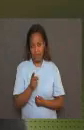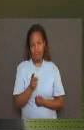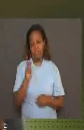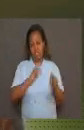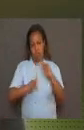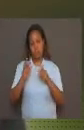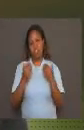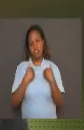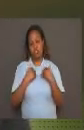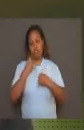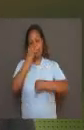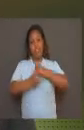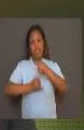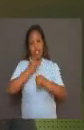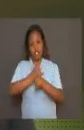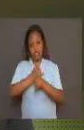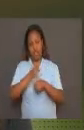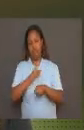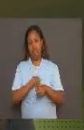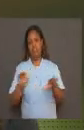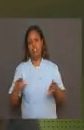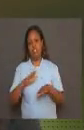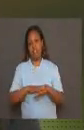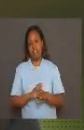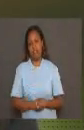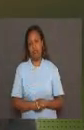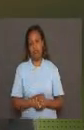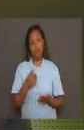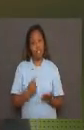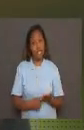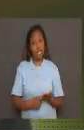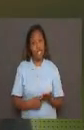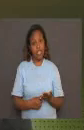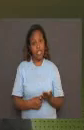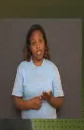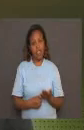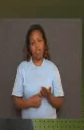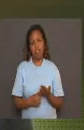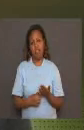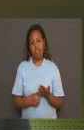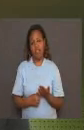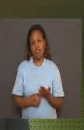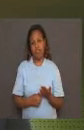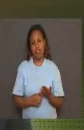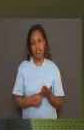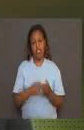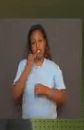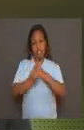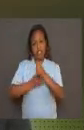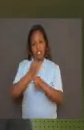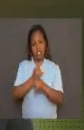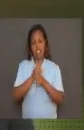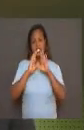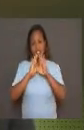in the international arena. This is the maintenance of